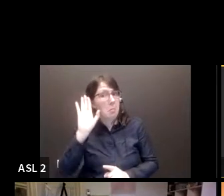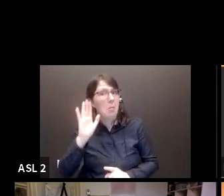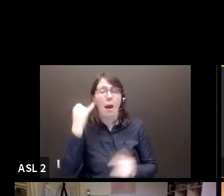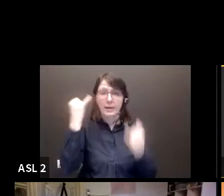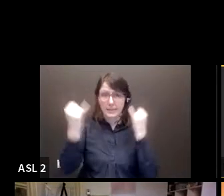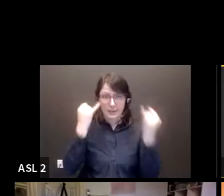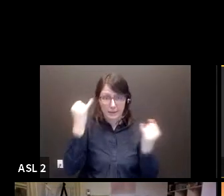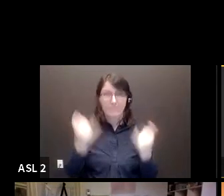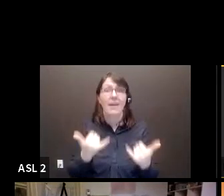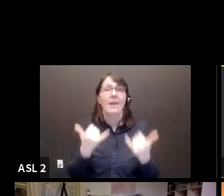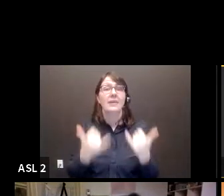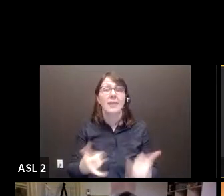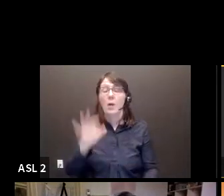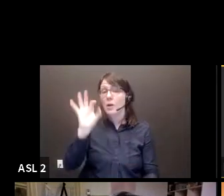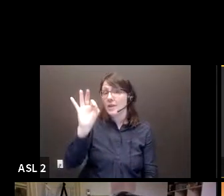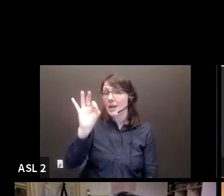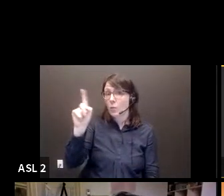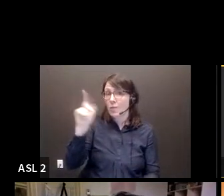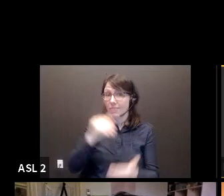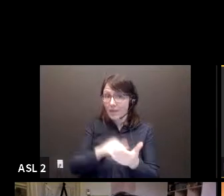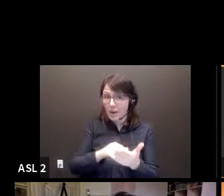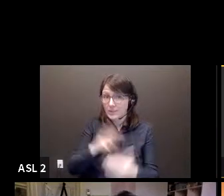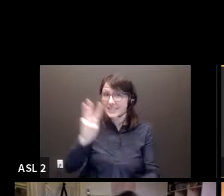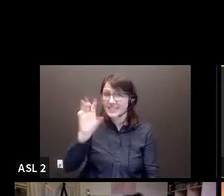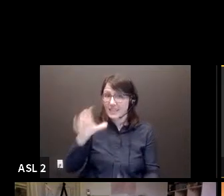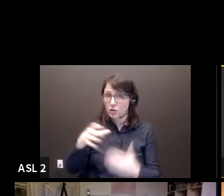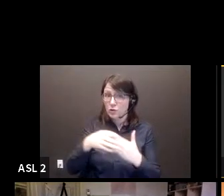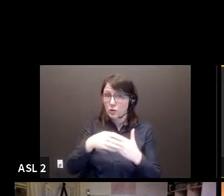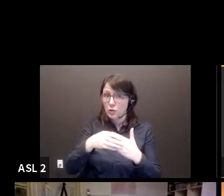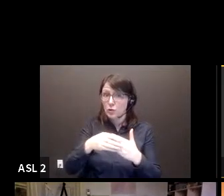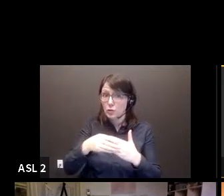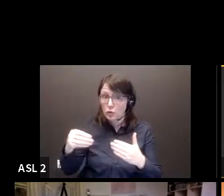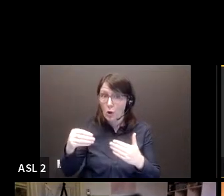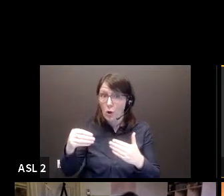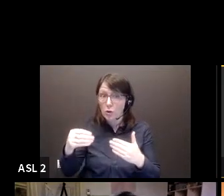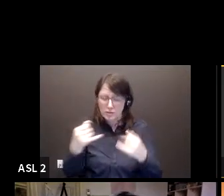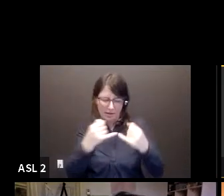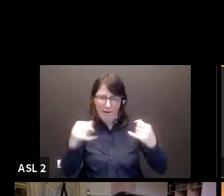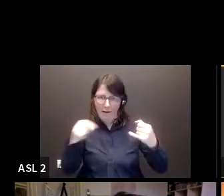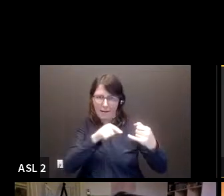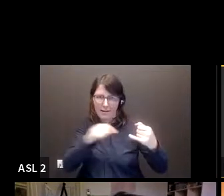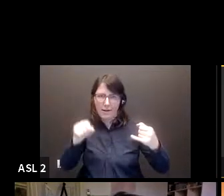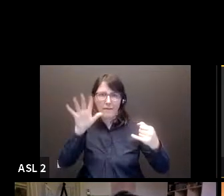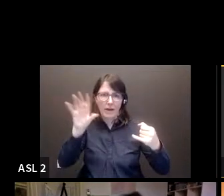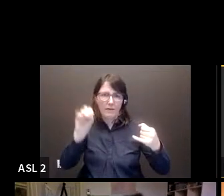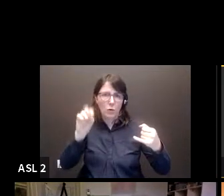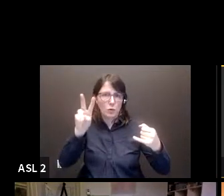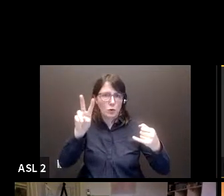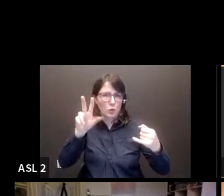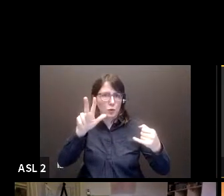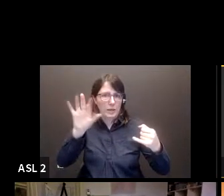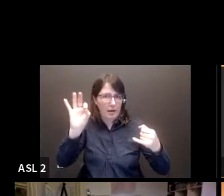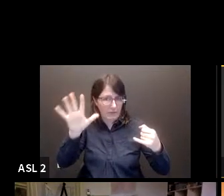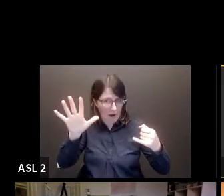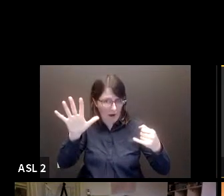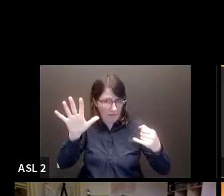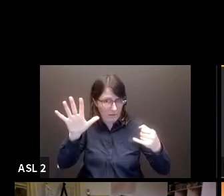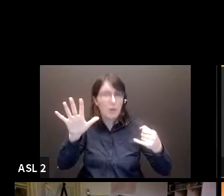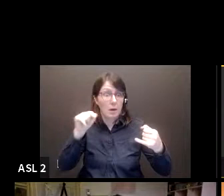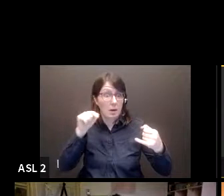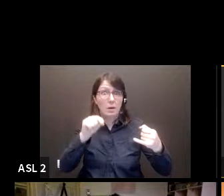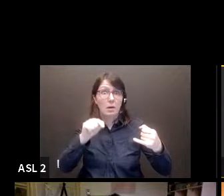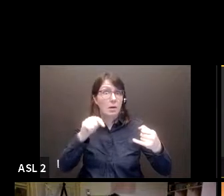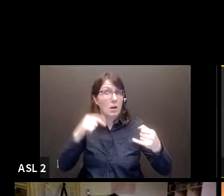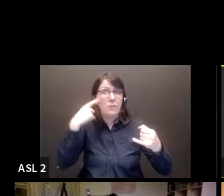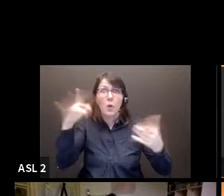91 600 dollars um in line item 502 395 is allocated